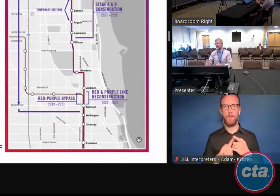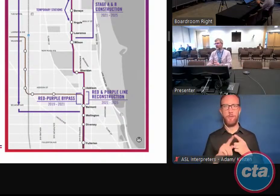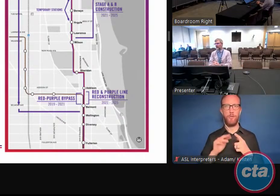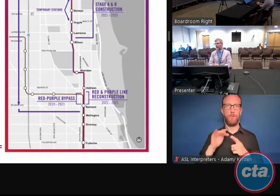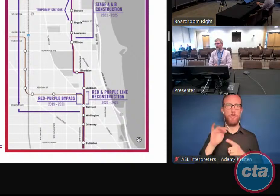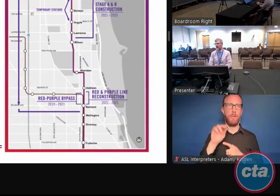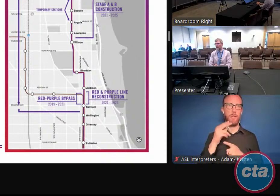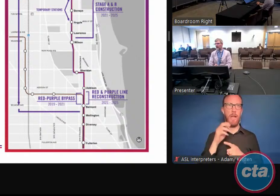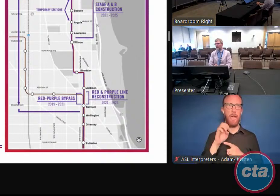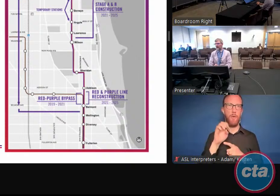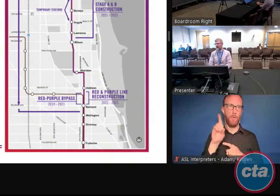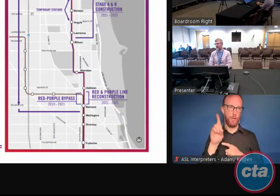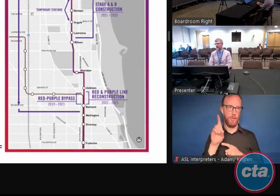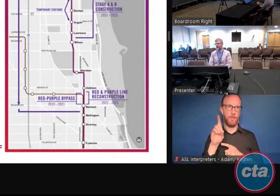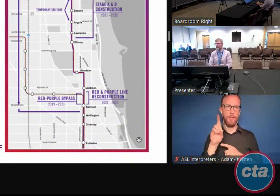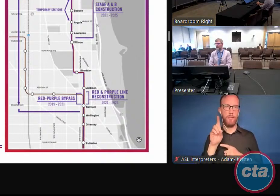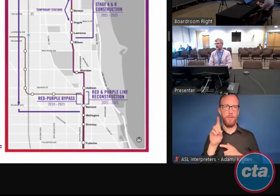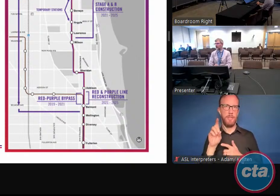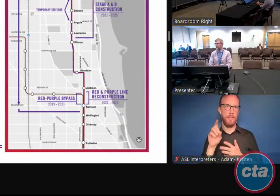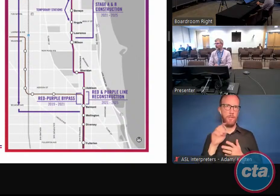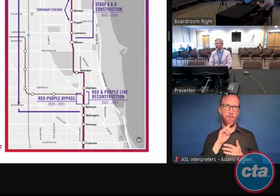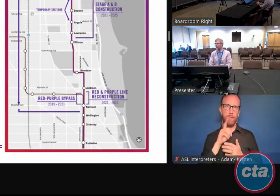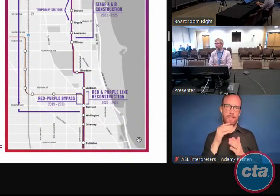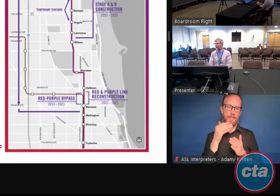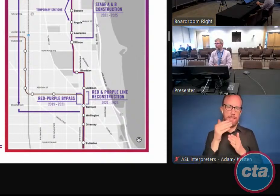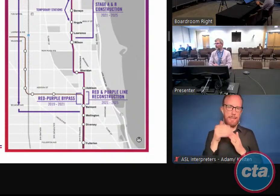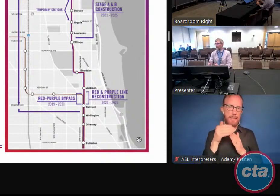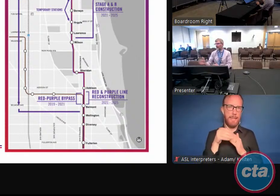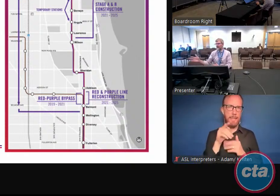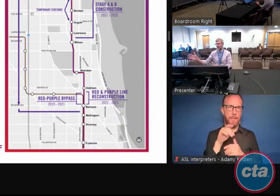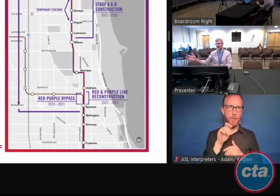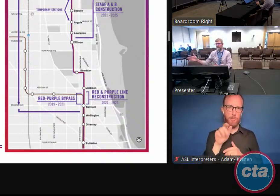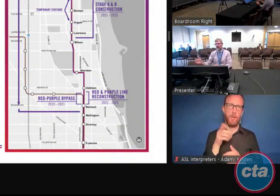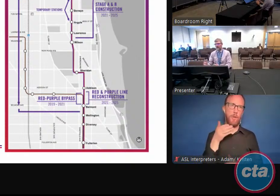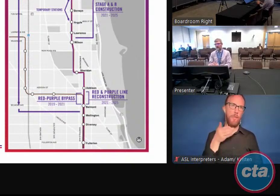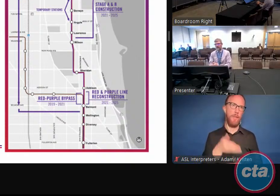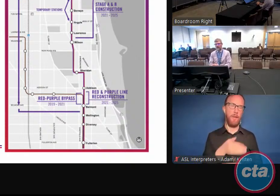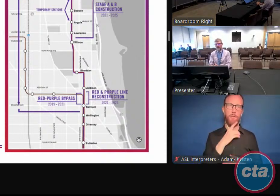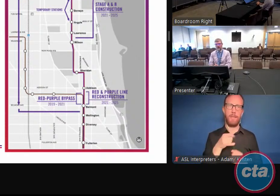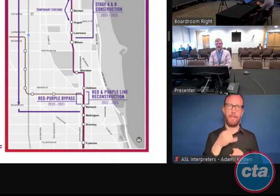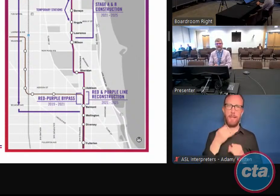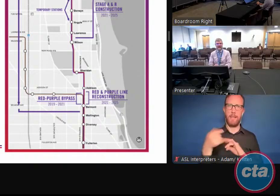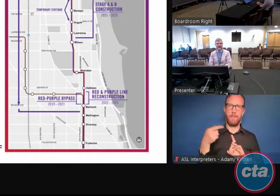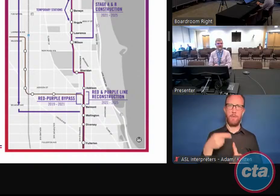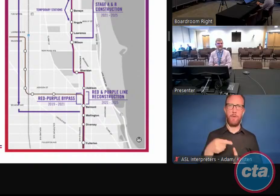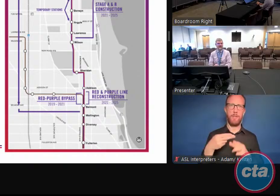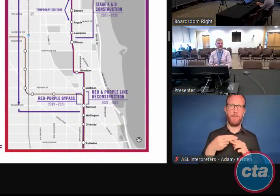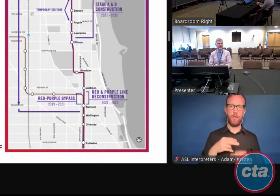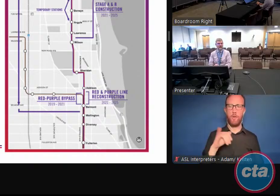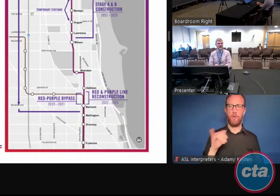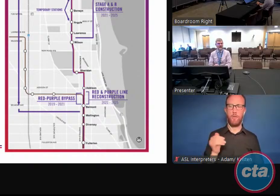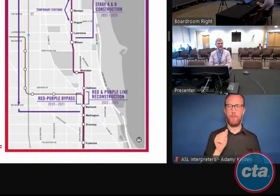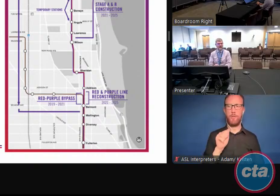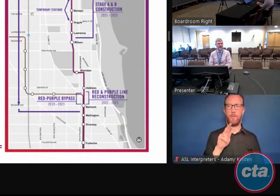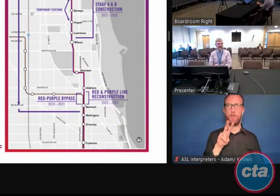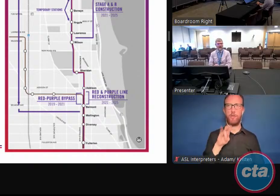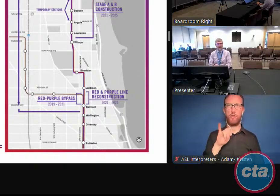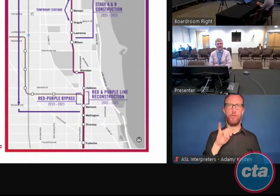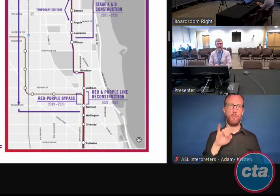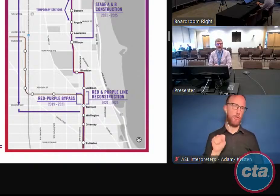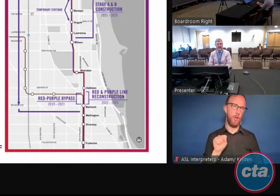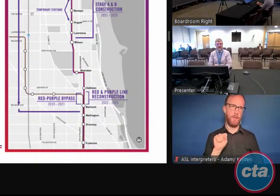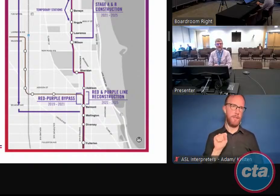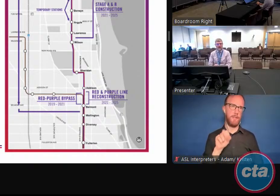Howard Terminal. It goes right up to the edge of the terminal. In a last point is called Jarvis Relay House there that goes up right to the edge of the interlocking